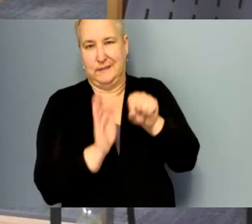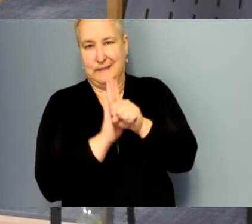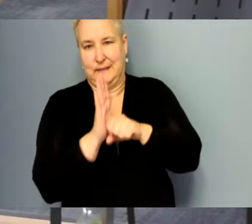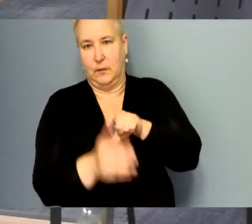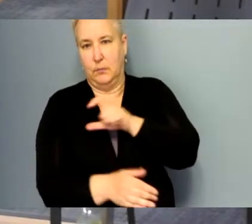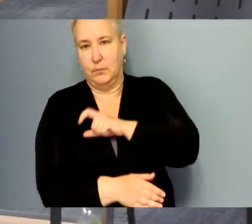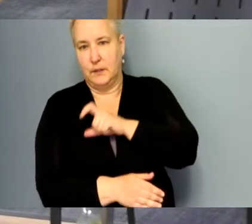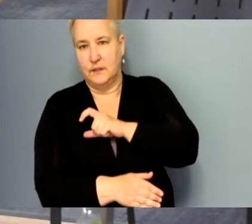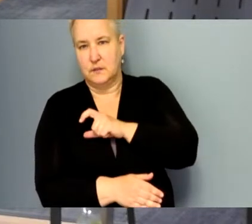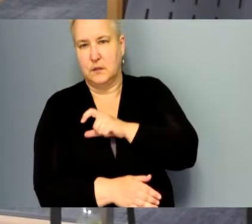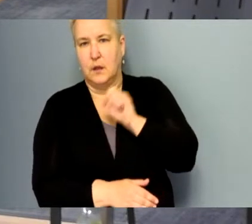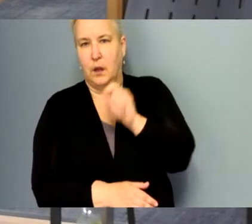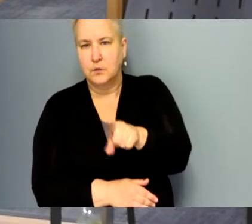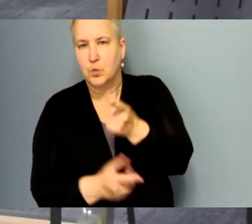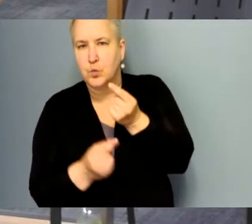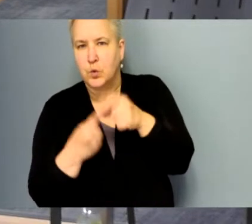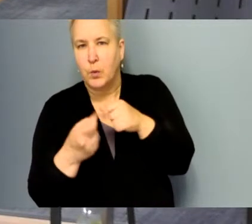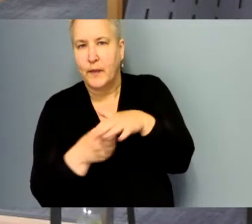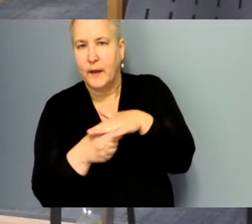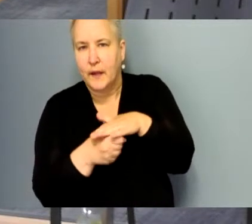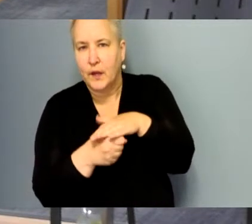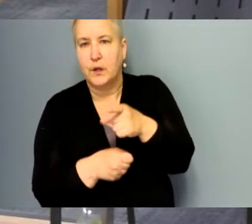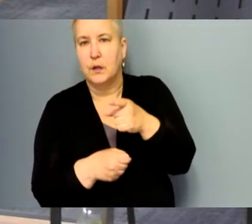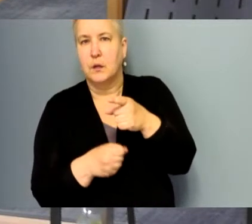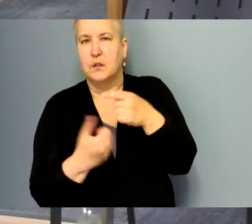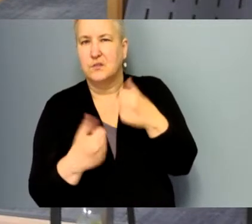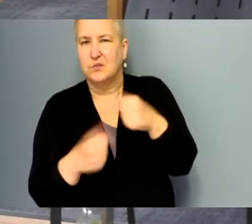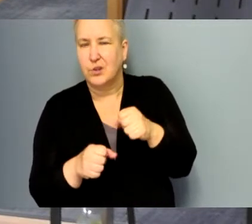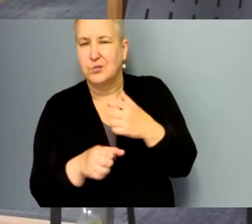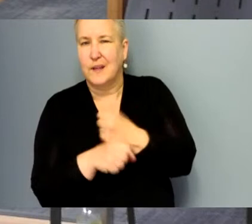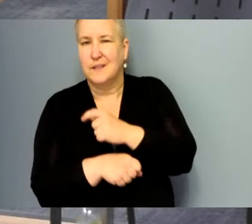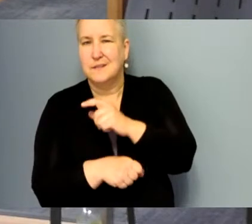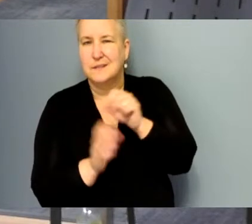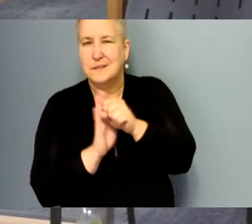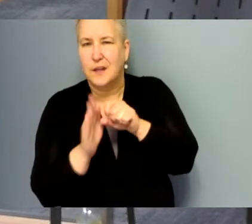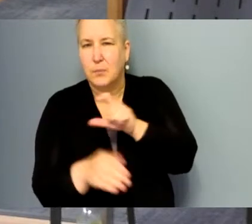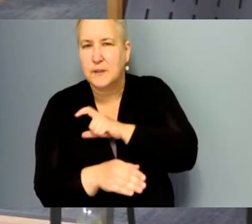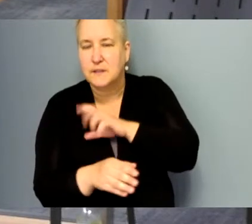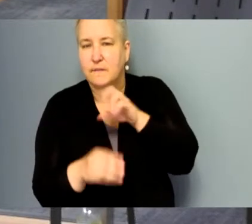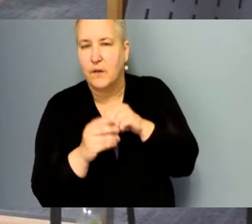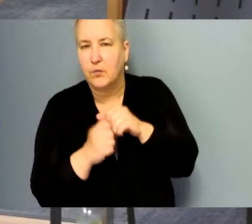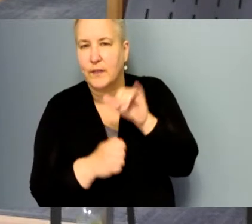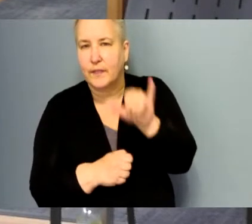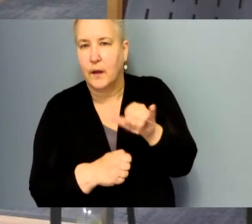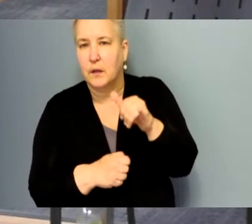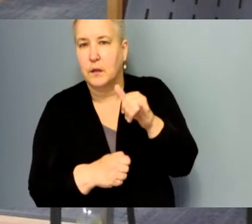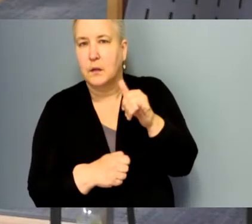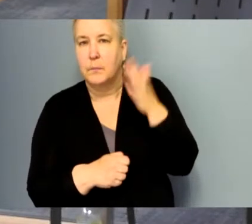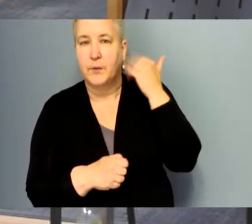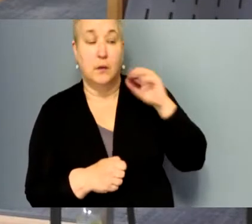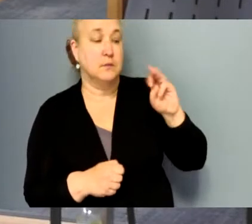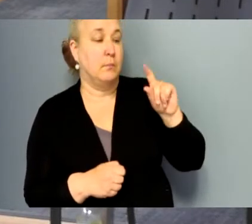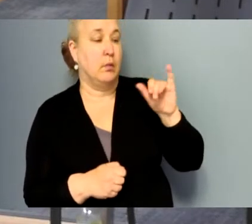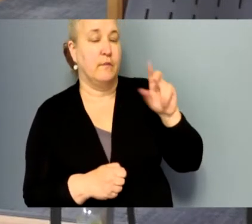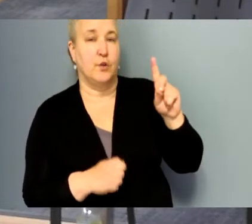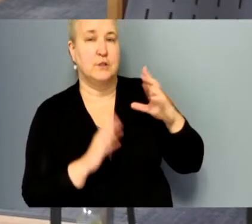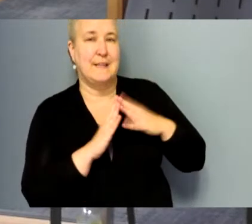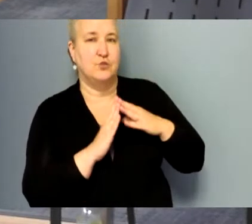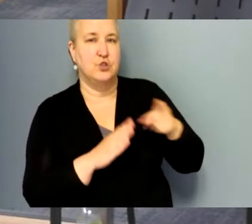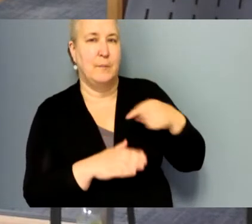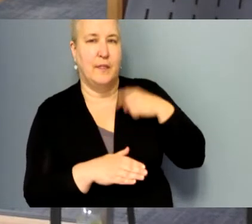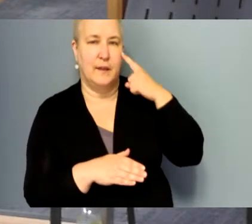what are you doing about that area, or are you trying to get the state police involved in that? Because in Milford Township, I don't believe